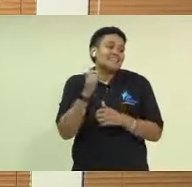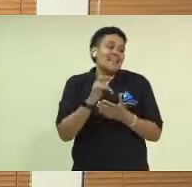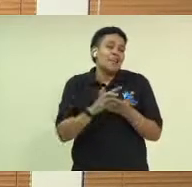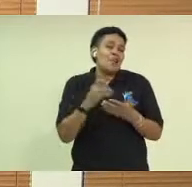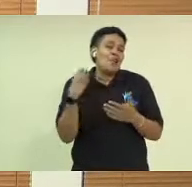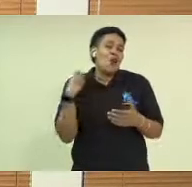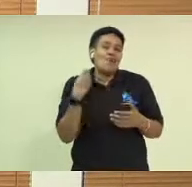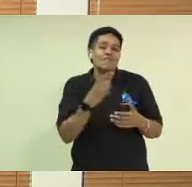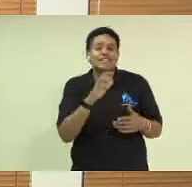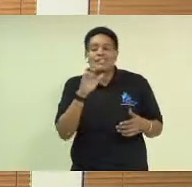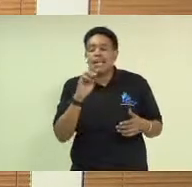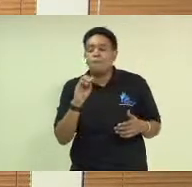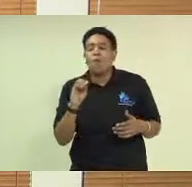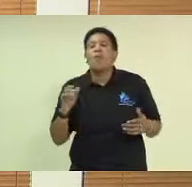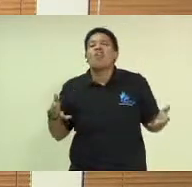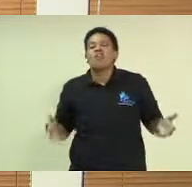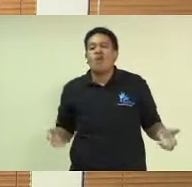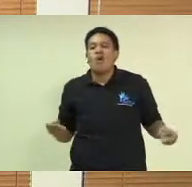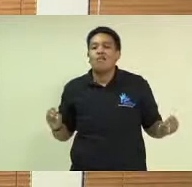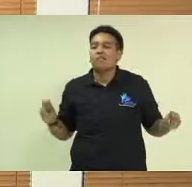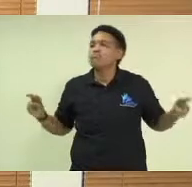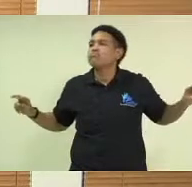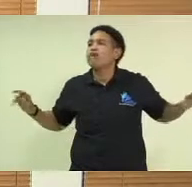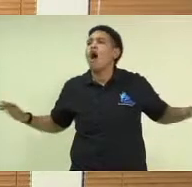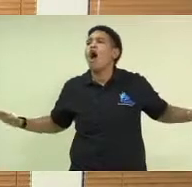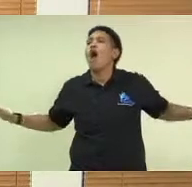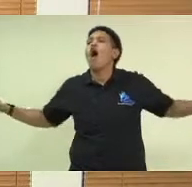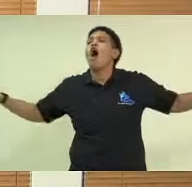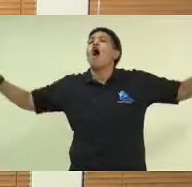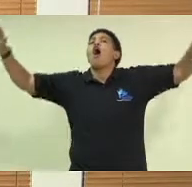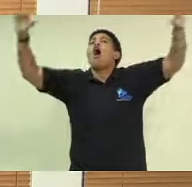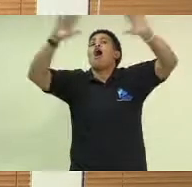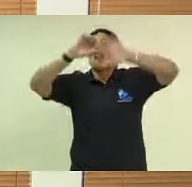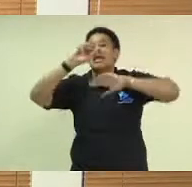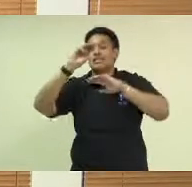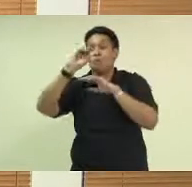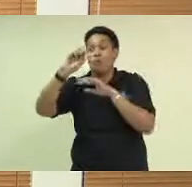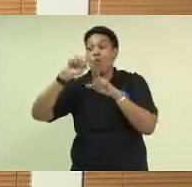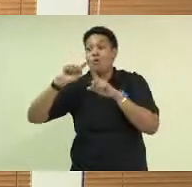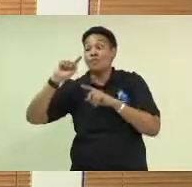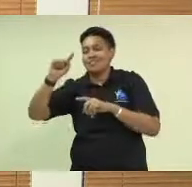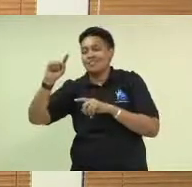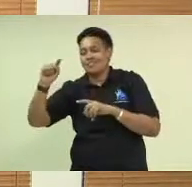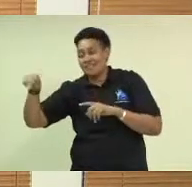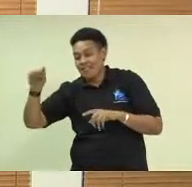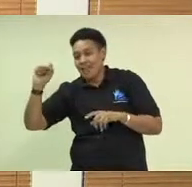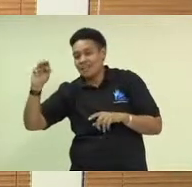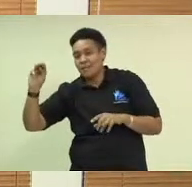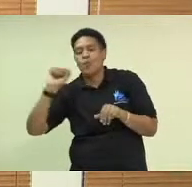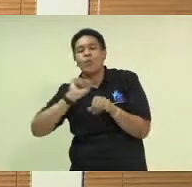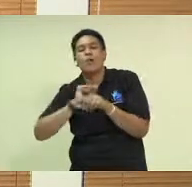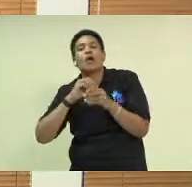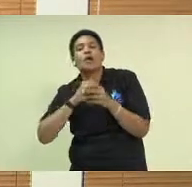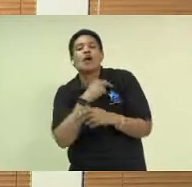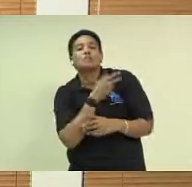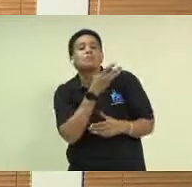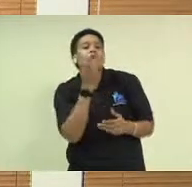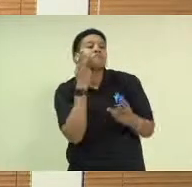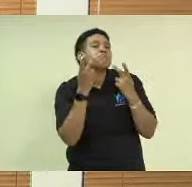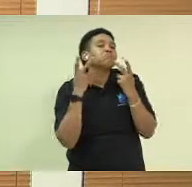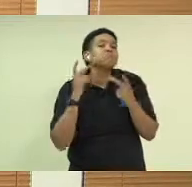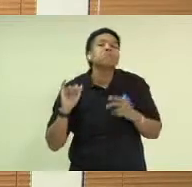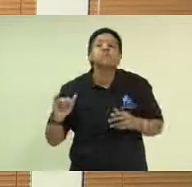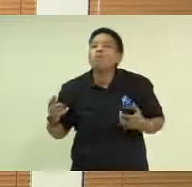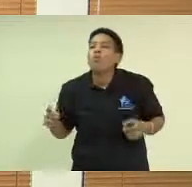is the chief of all of those SMOs. We have with us Dr. Baker from